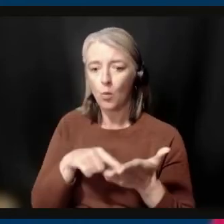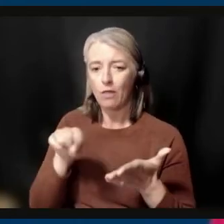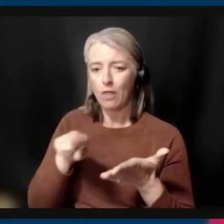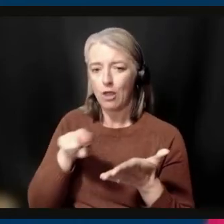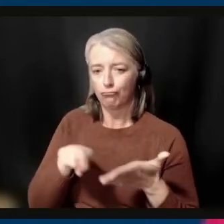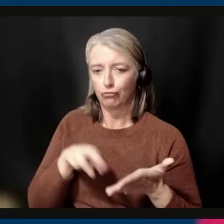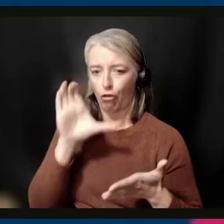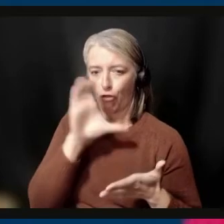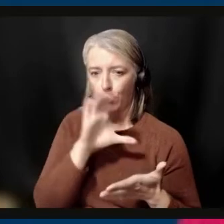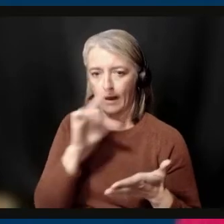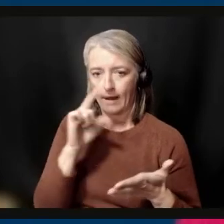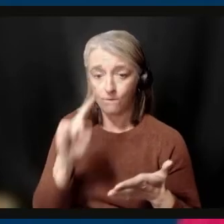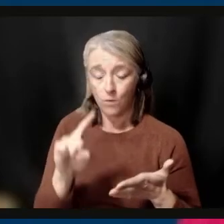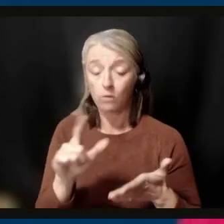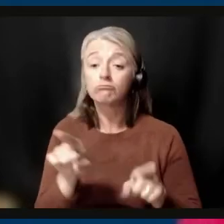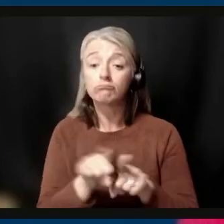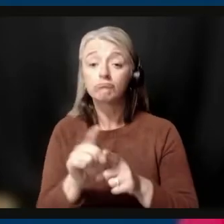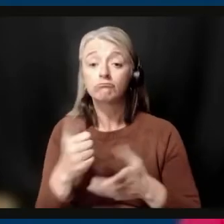help out by